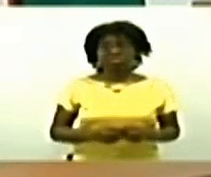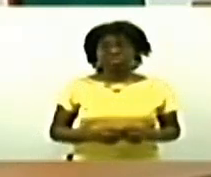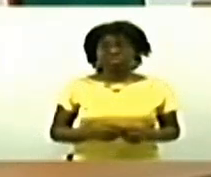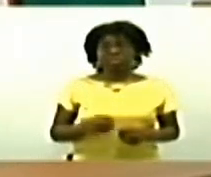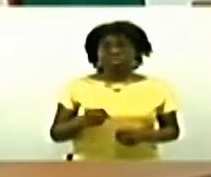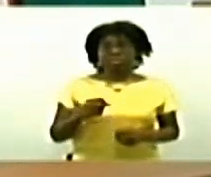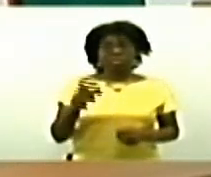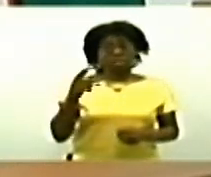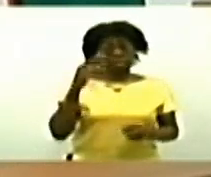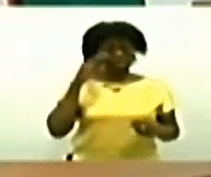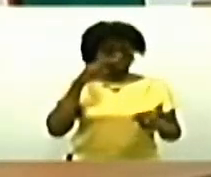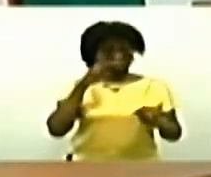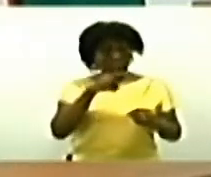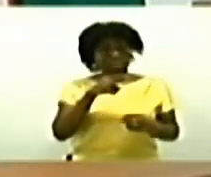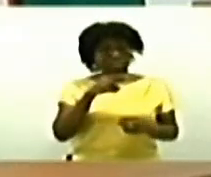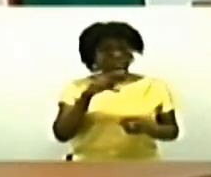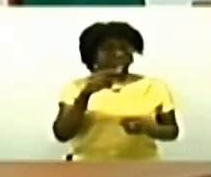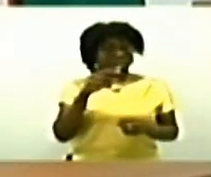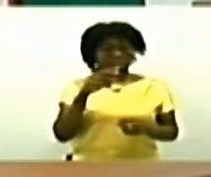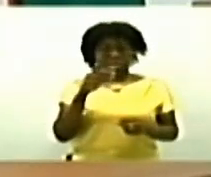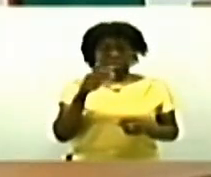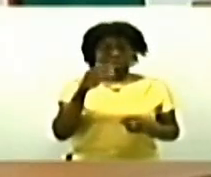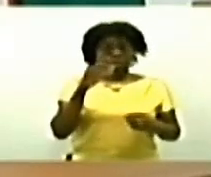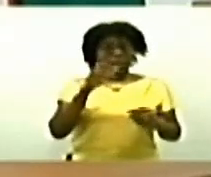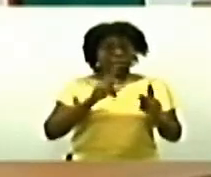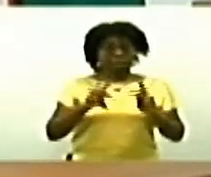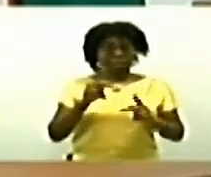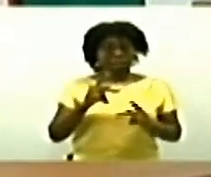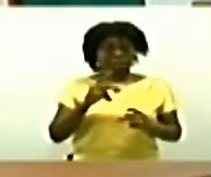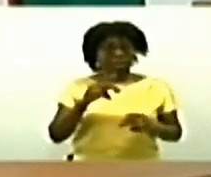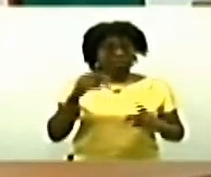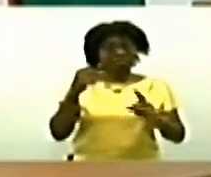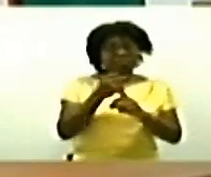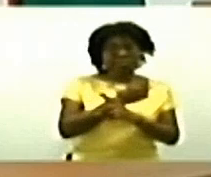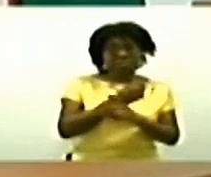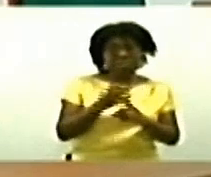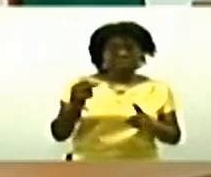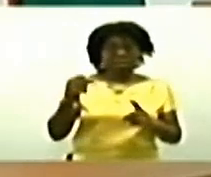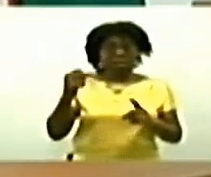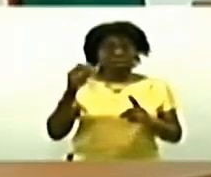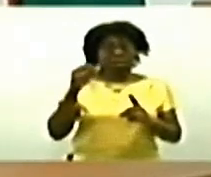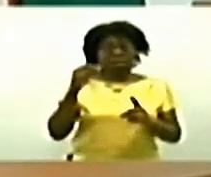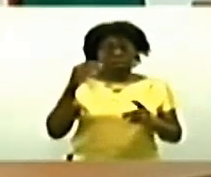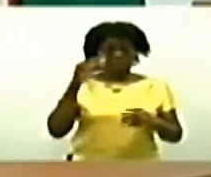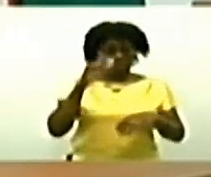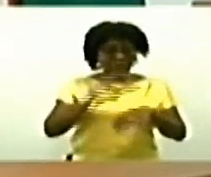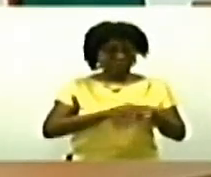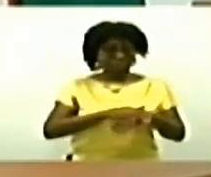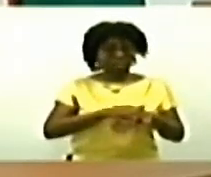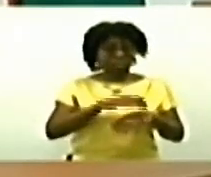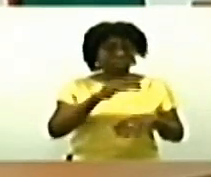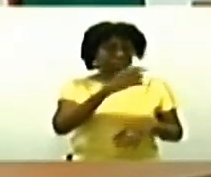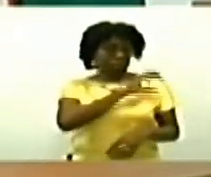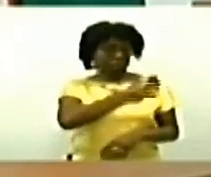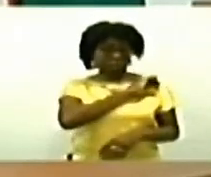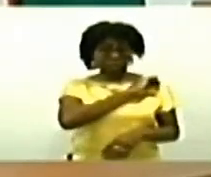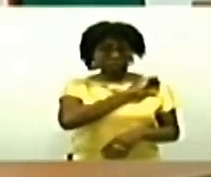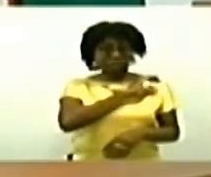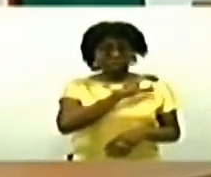have observed assault on police officers in uniform. I have observed that on more than one occasion.